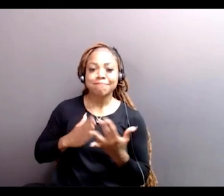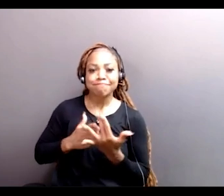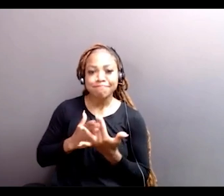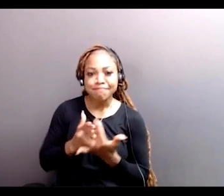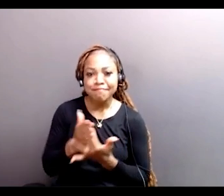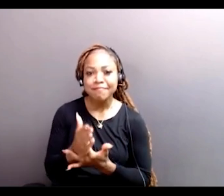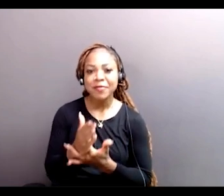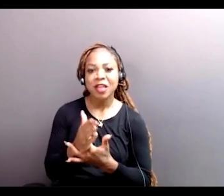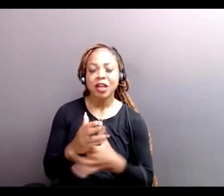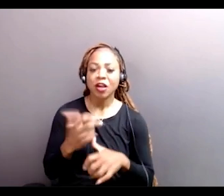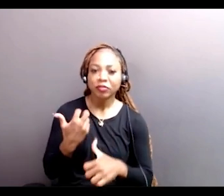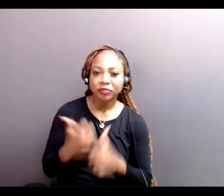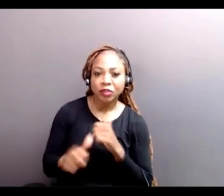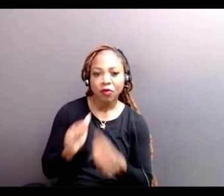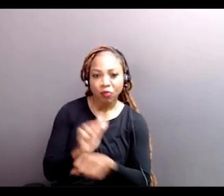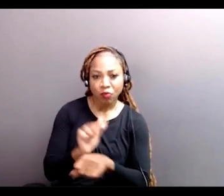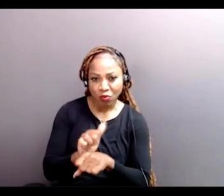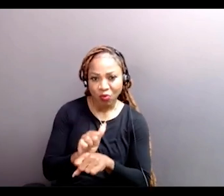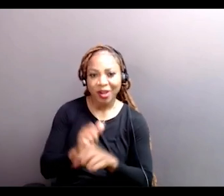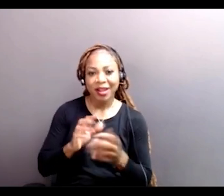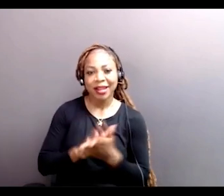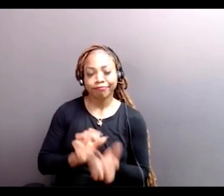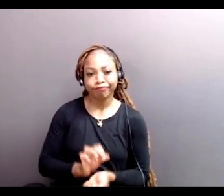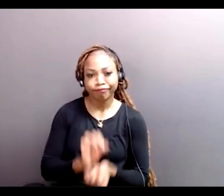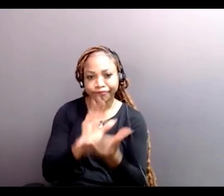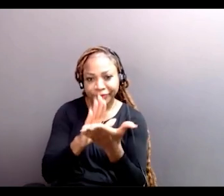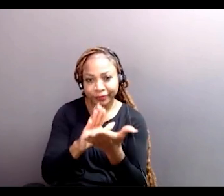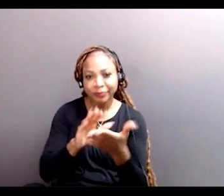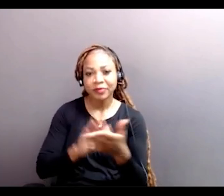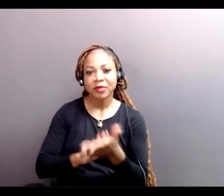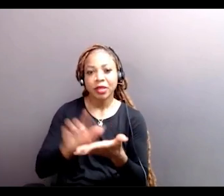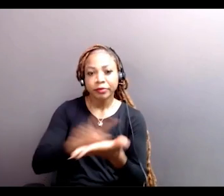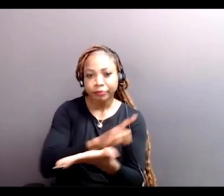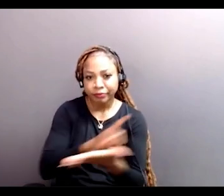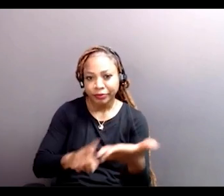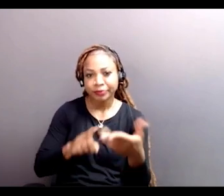systemic anti-Black racism and colonialism. Next slide, please.